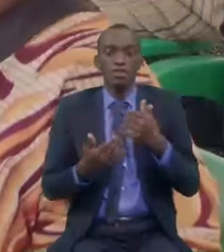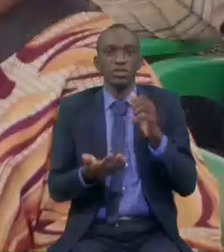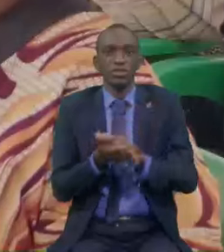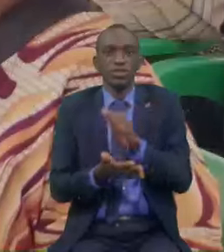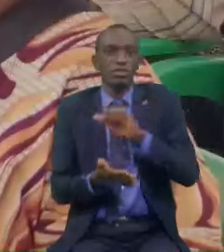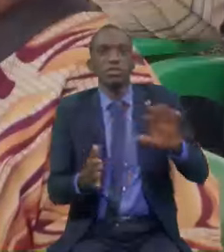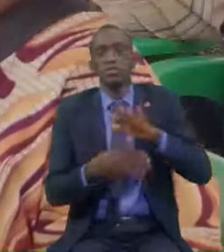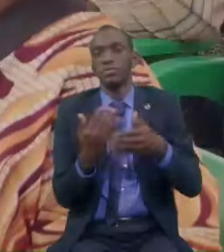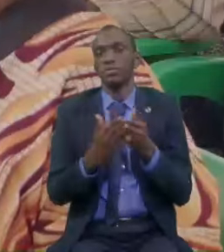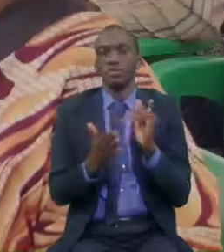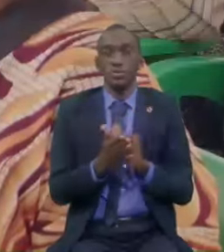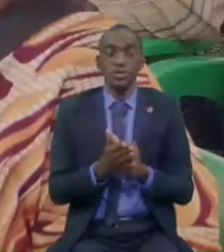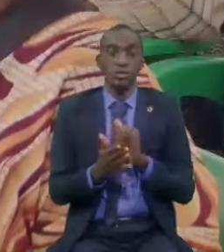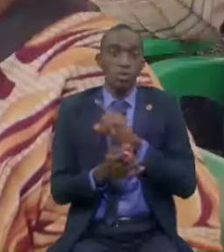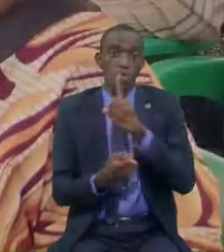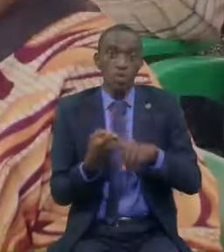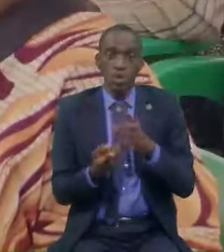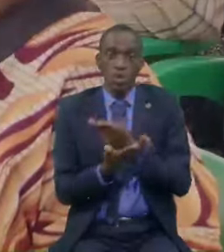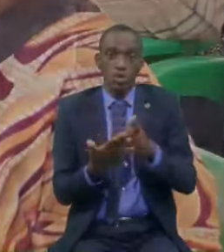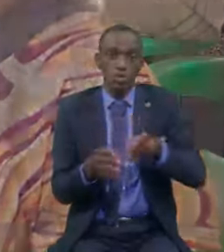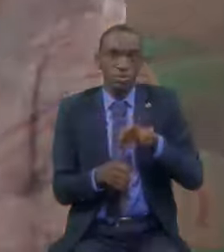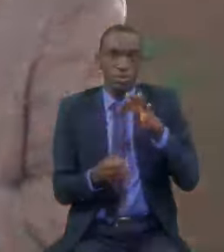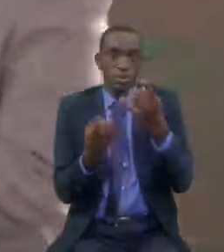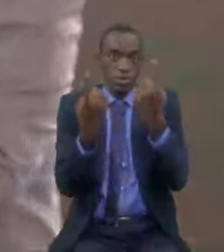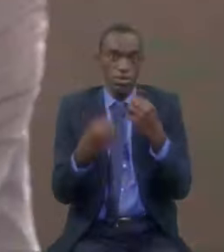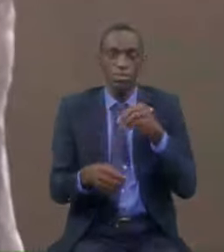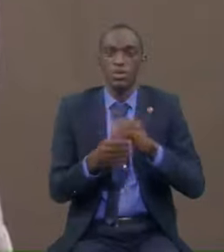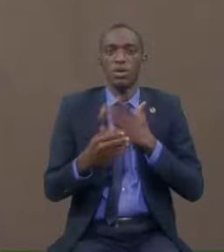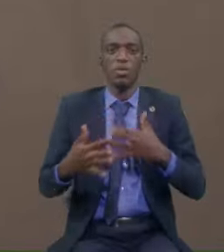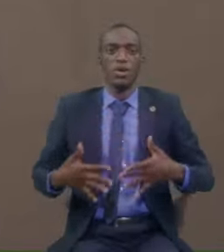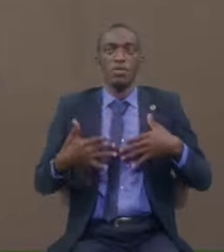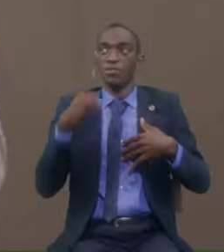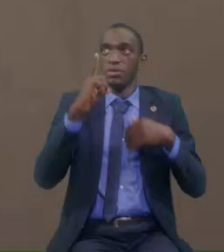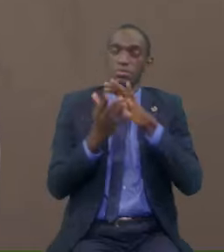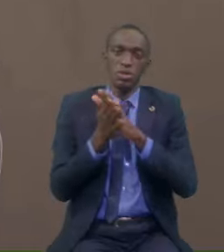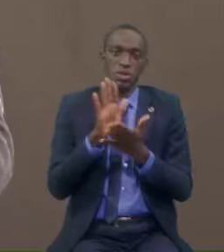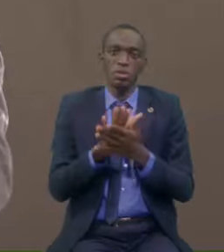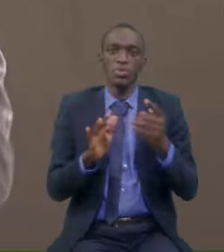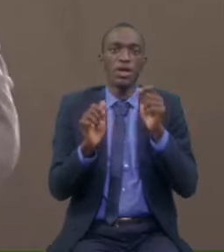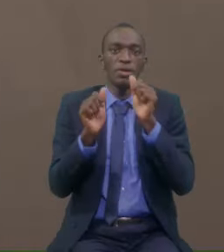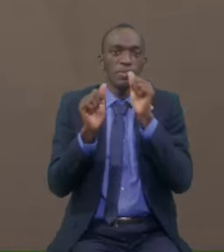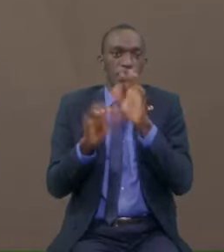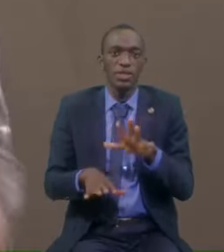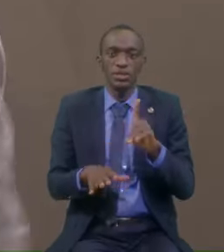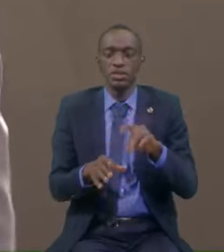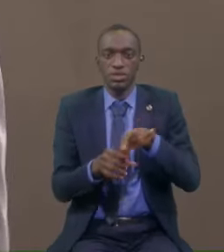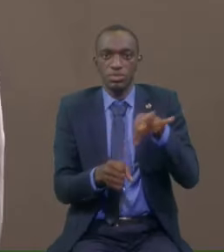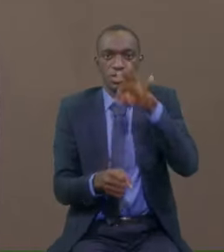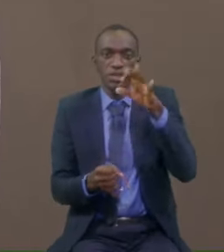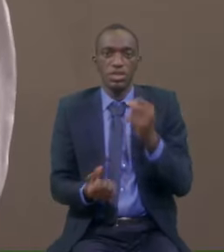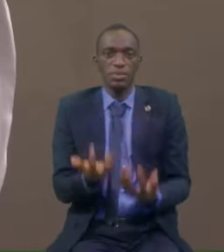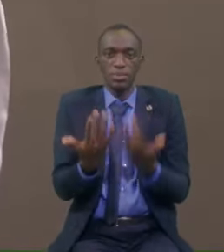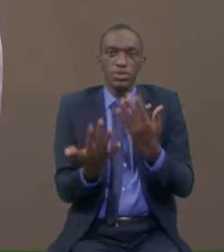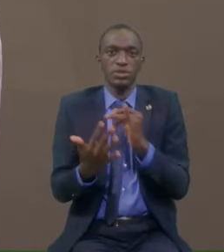in our lives and it becomes the blessed spirit, the burning spirit and the baptizing spirit, all chaff will be burnt